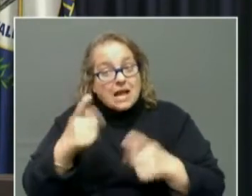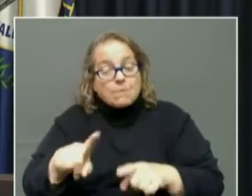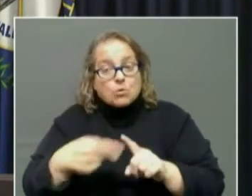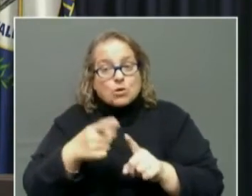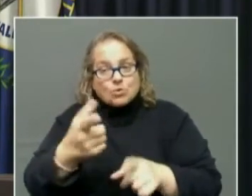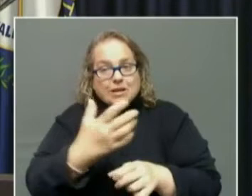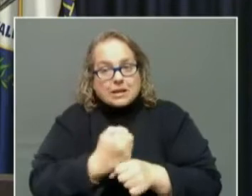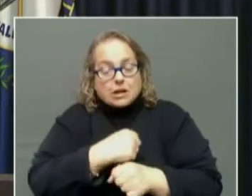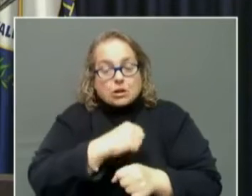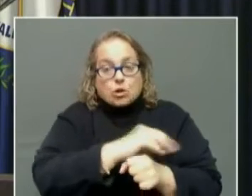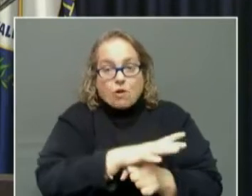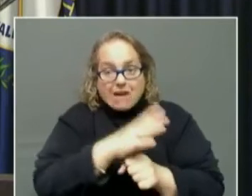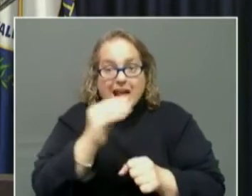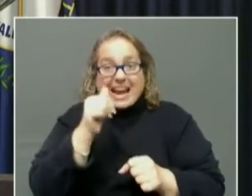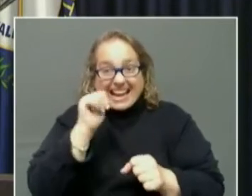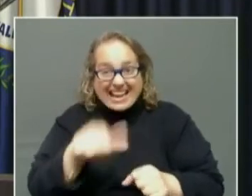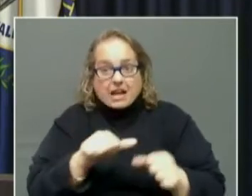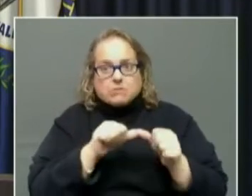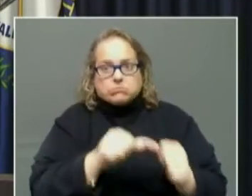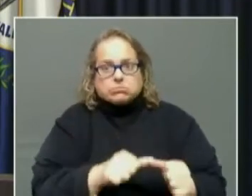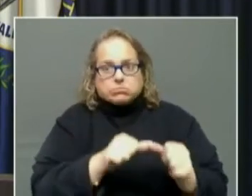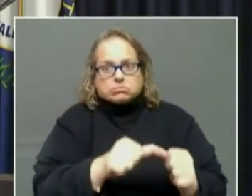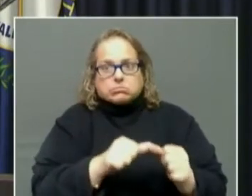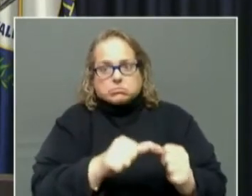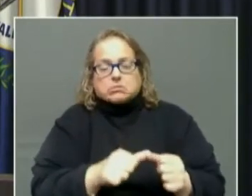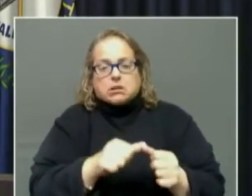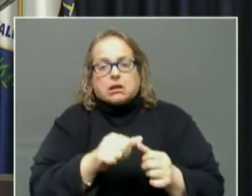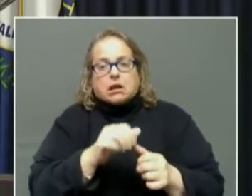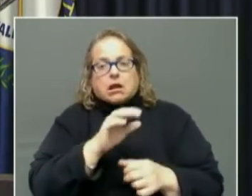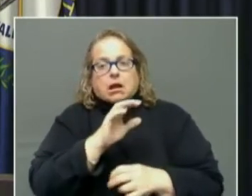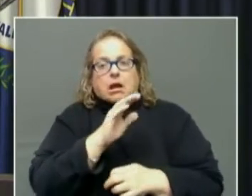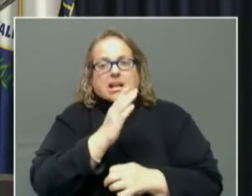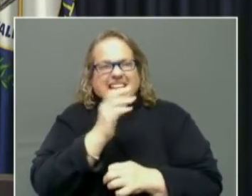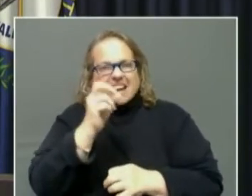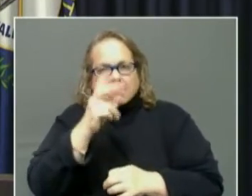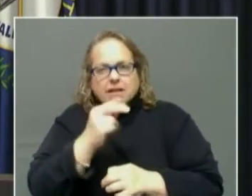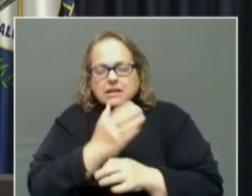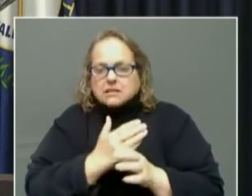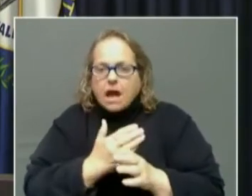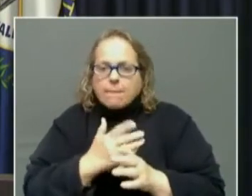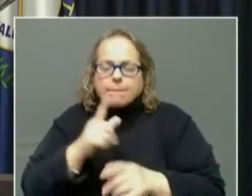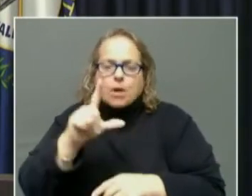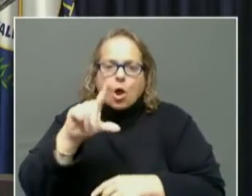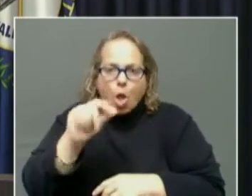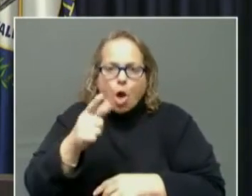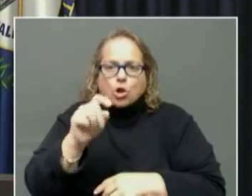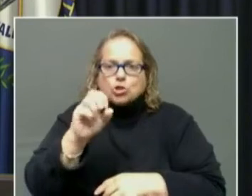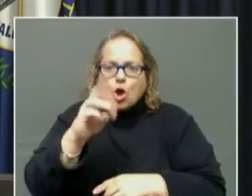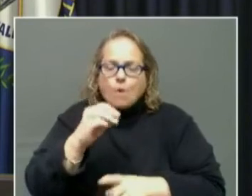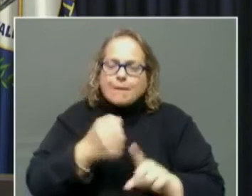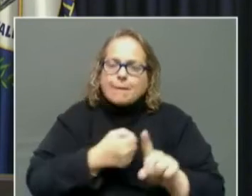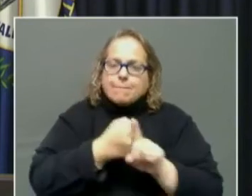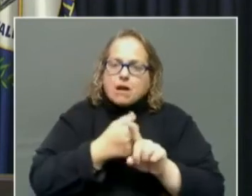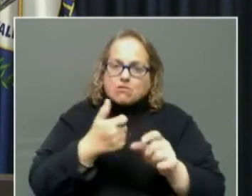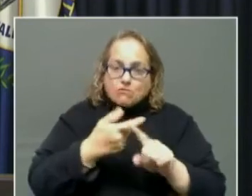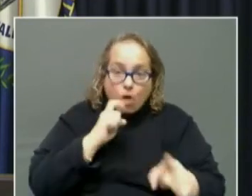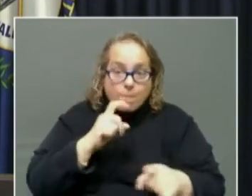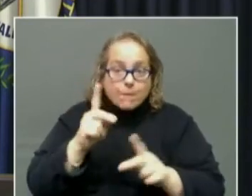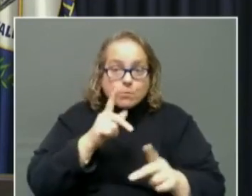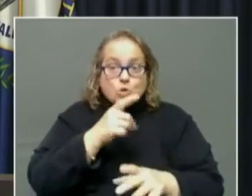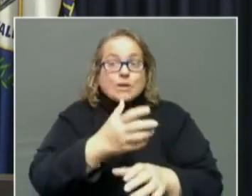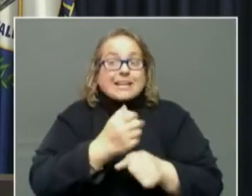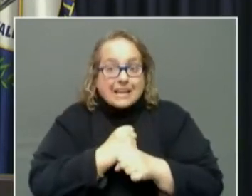persist. And we've even talked about some cognitive long-term impacts that we're seeing. The risk of